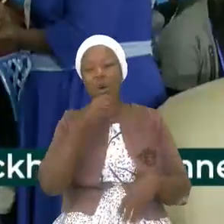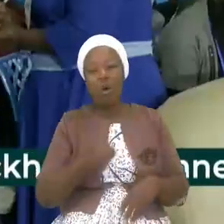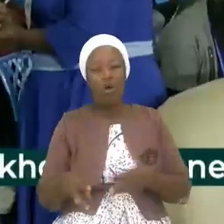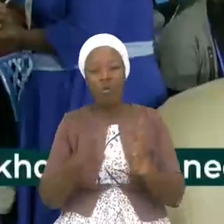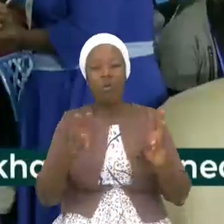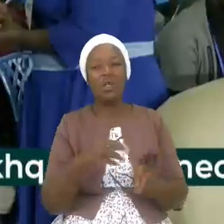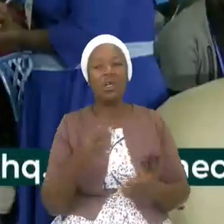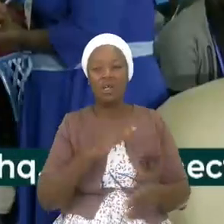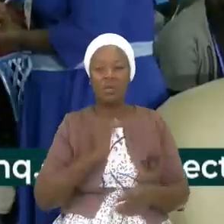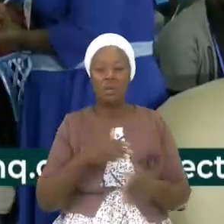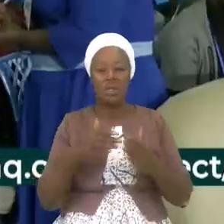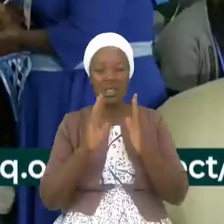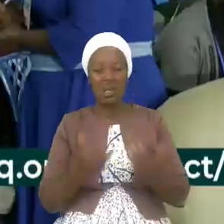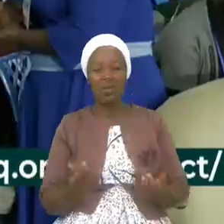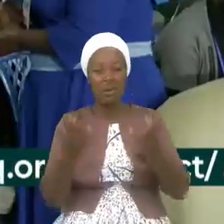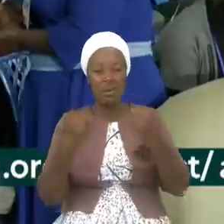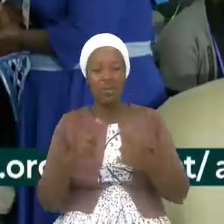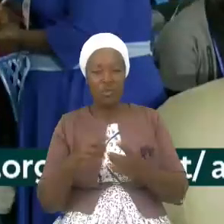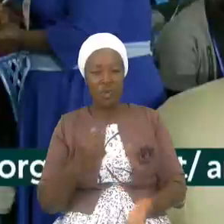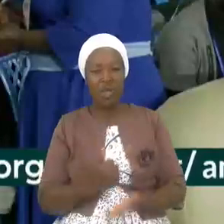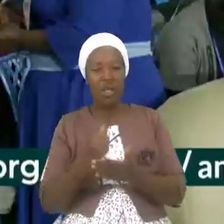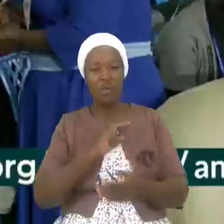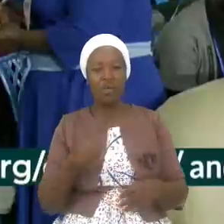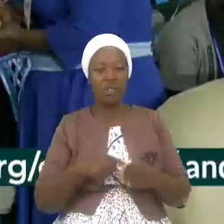to help us for the counseling time.